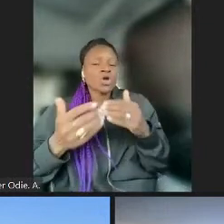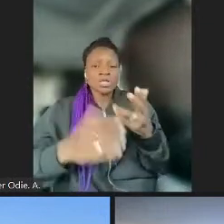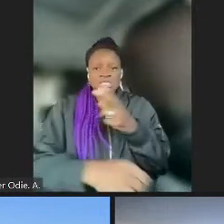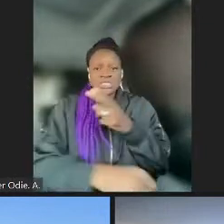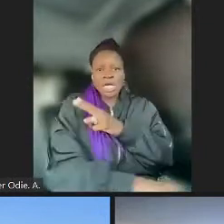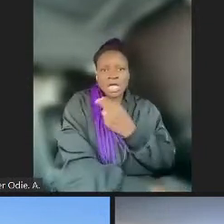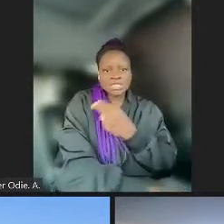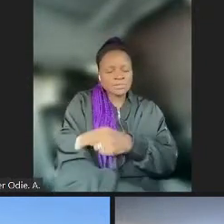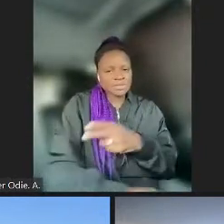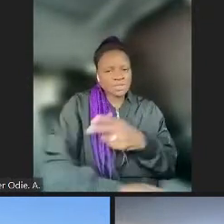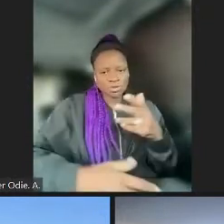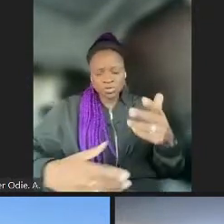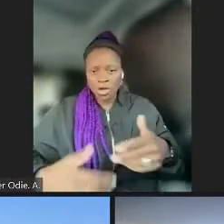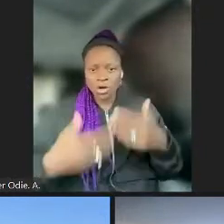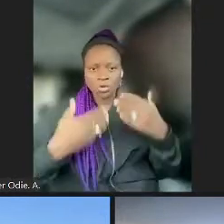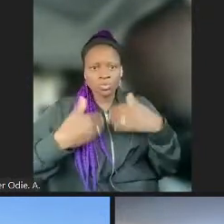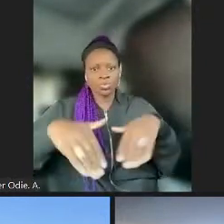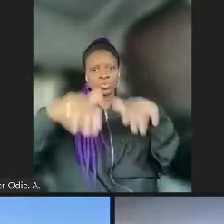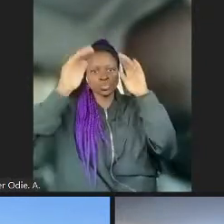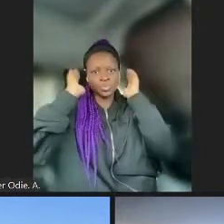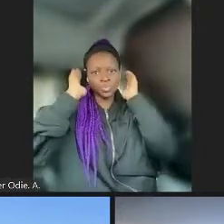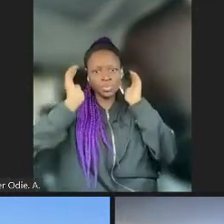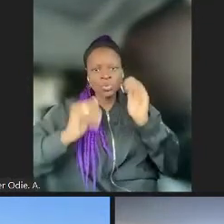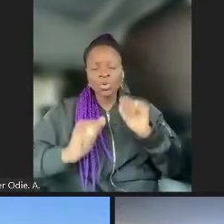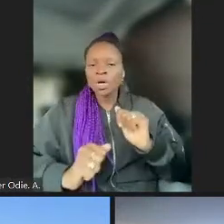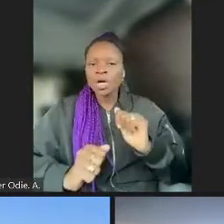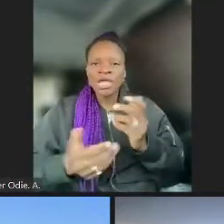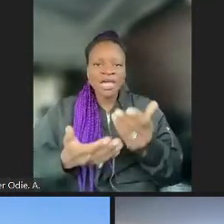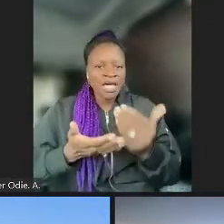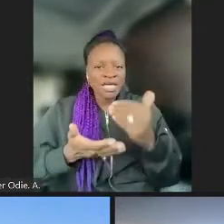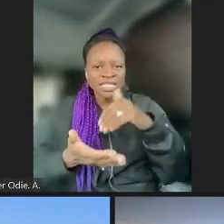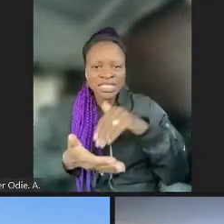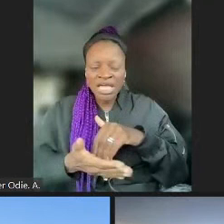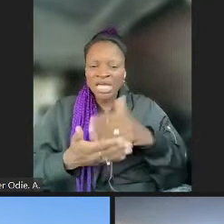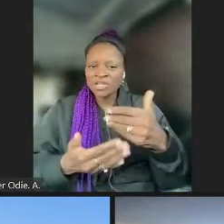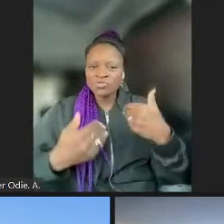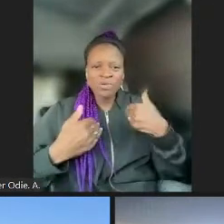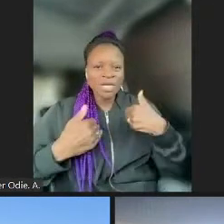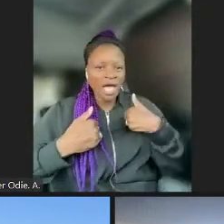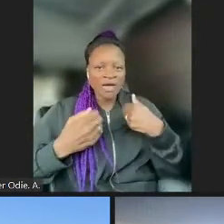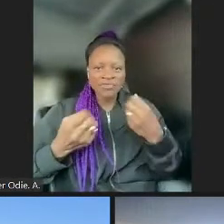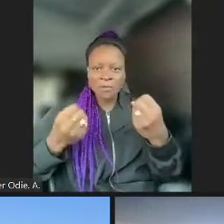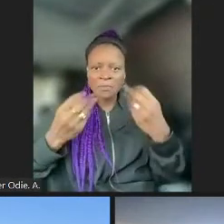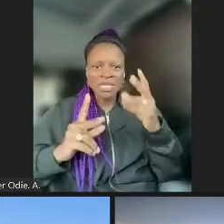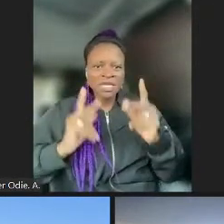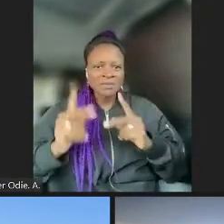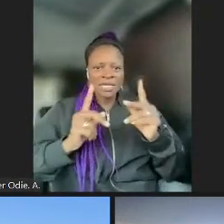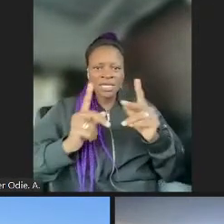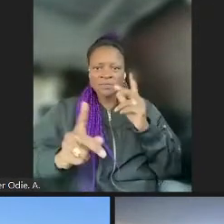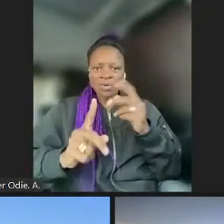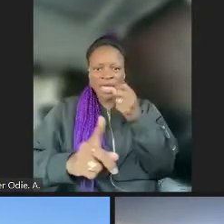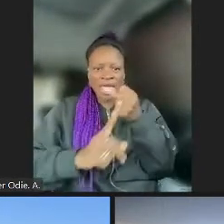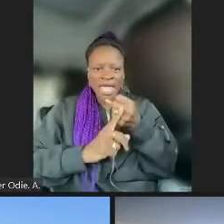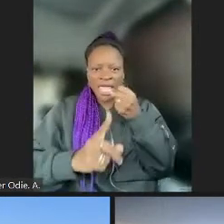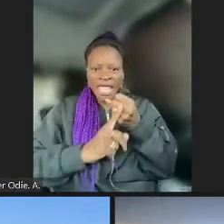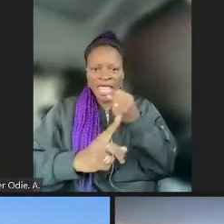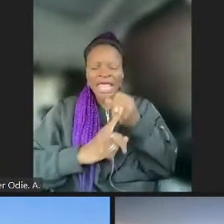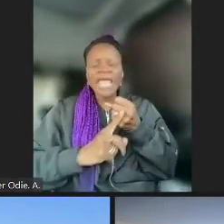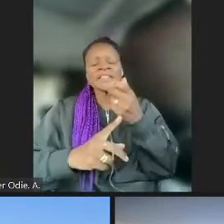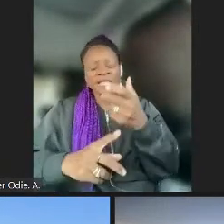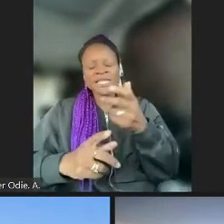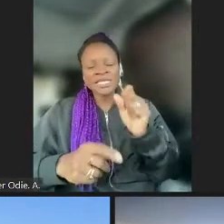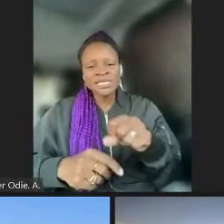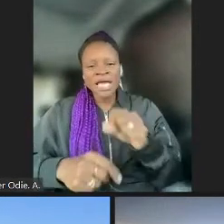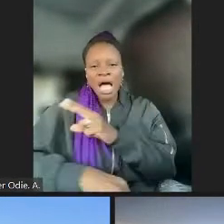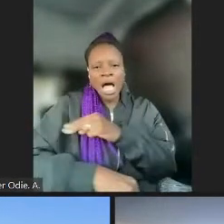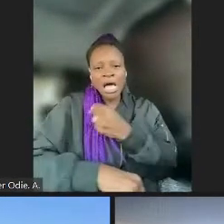vulnerable to being overwhelmed if a surge were to occur. And then we're seeing some intermittent